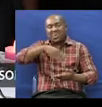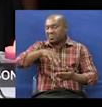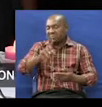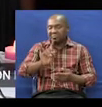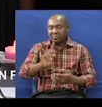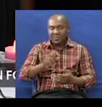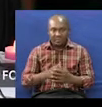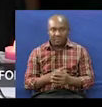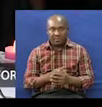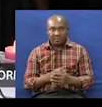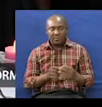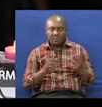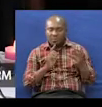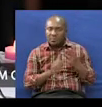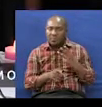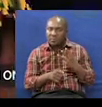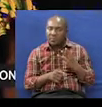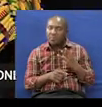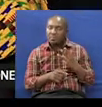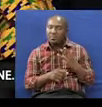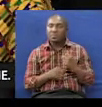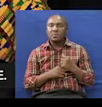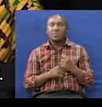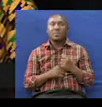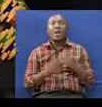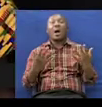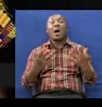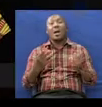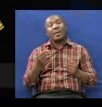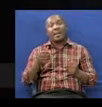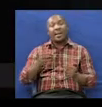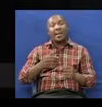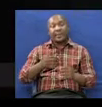Another type of artificial source of heat is kerosene lamp.